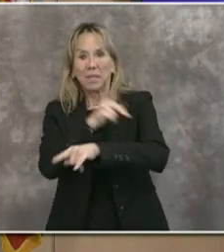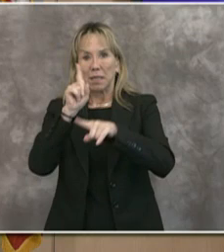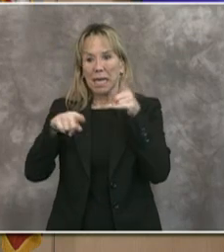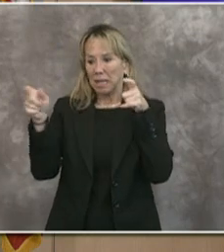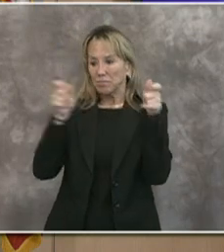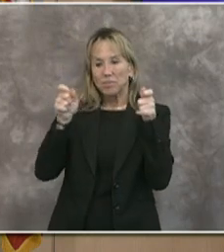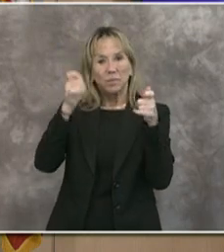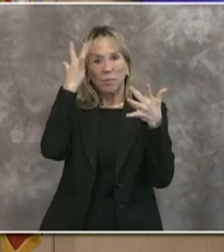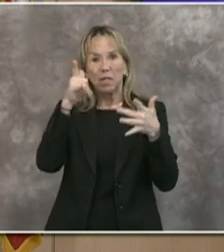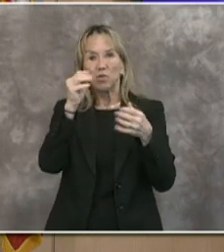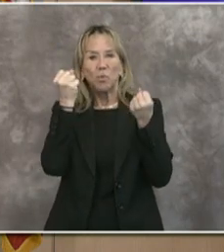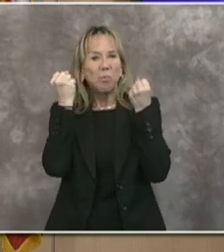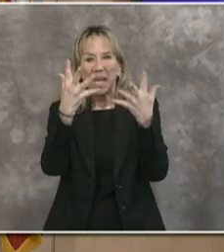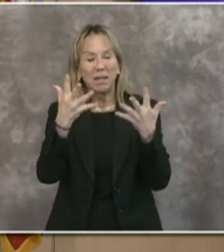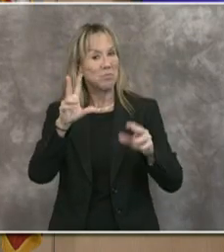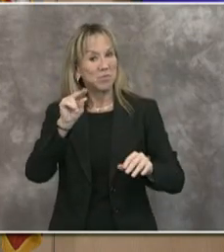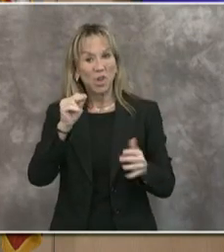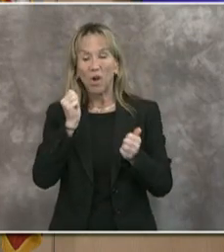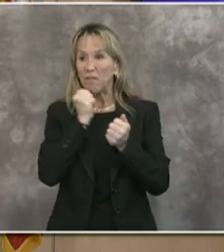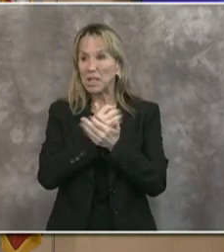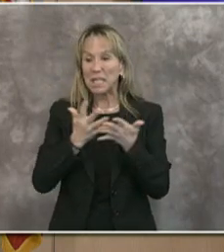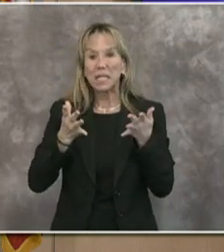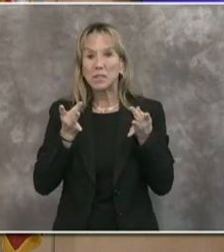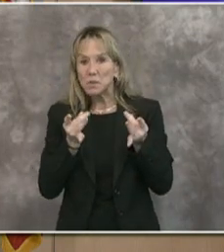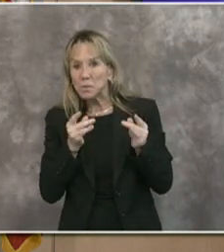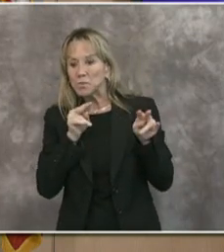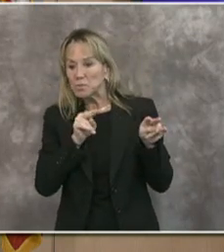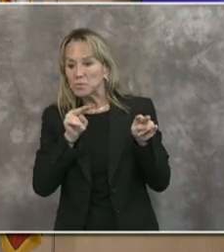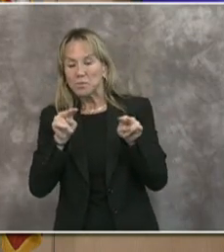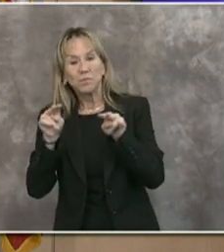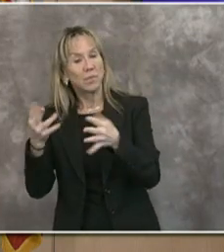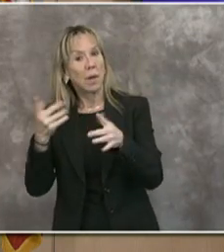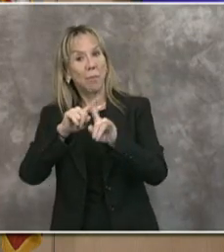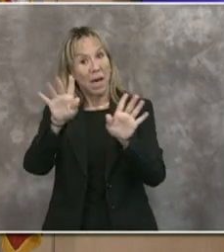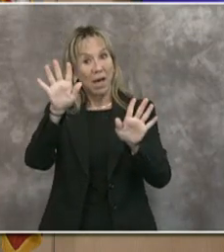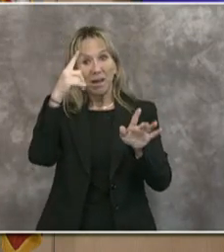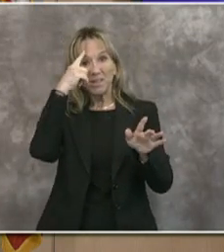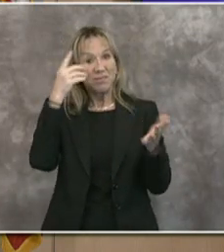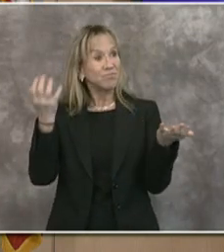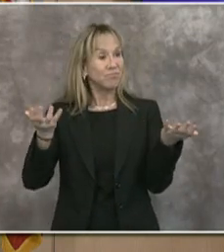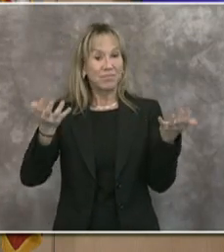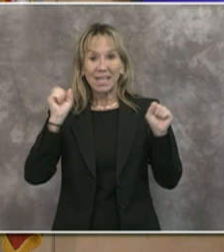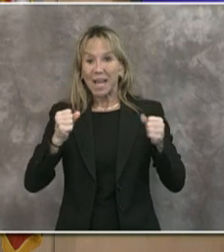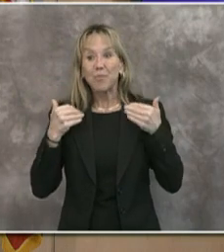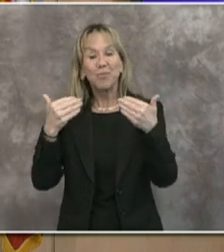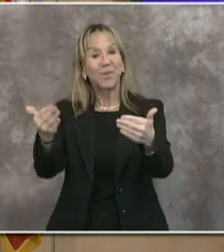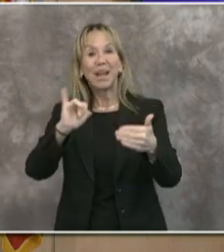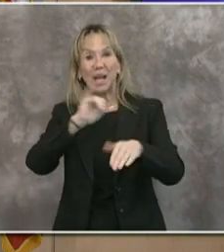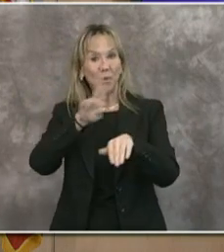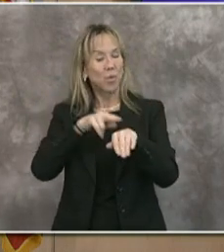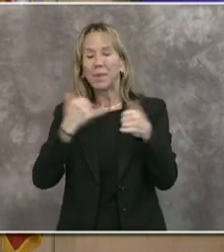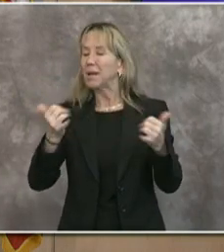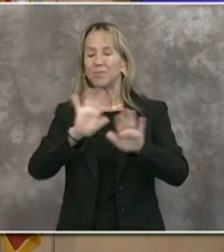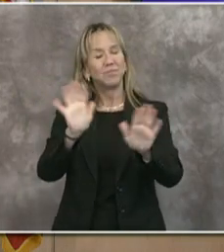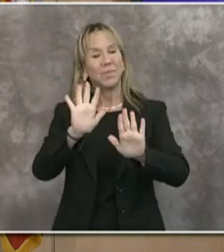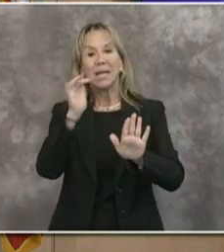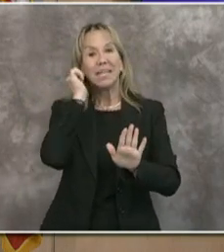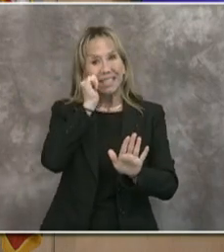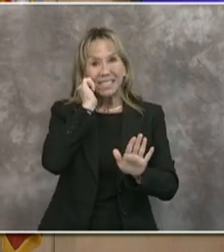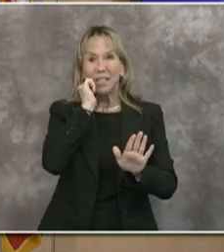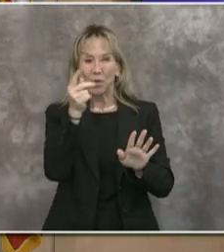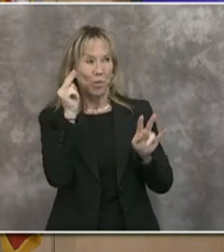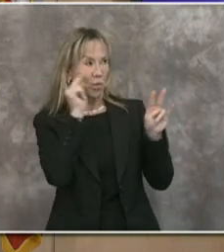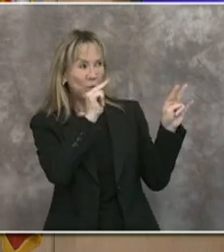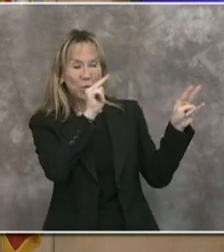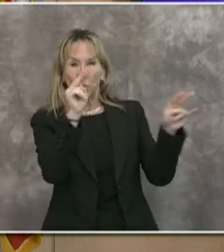success that they have yielded. But I think that we all have to remind ourselves daily that the situation that has played out in many countries around